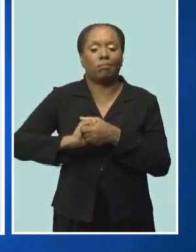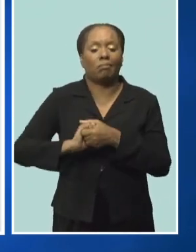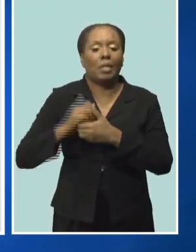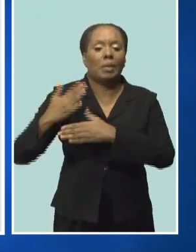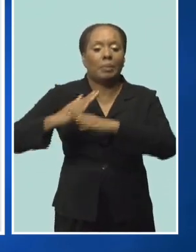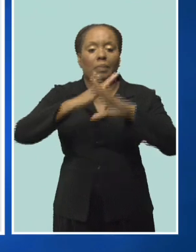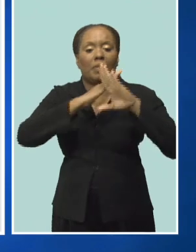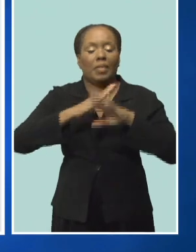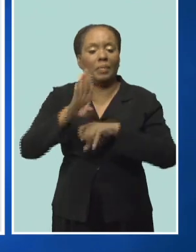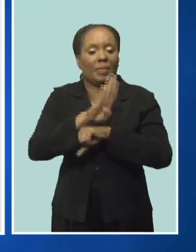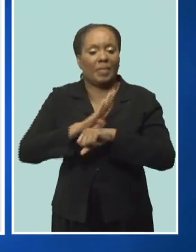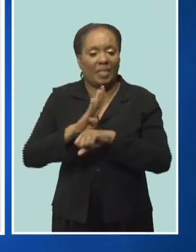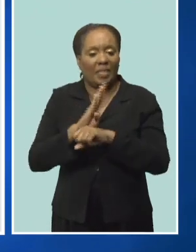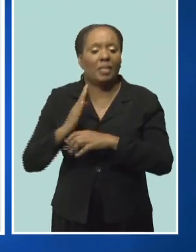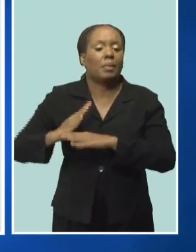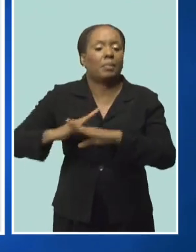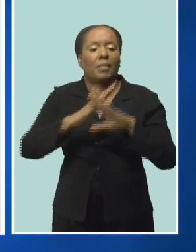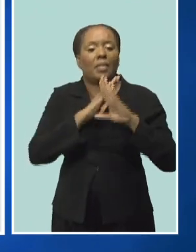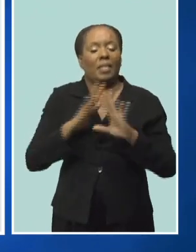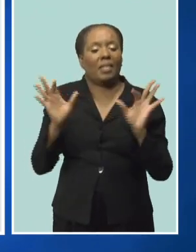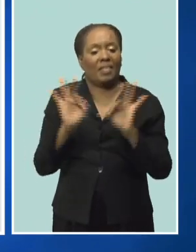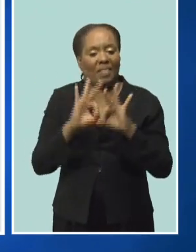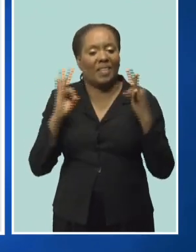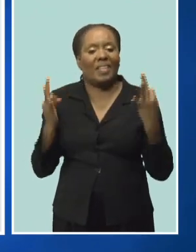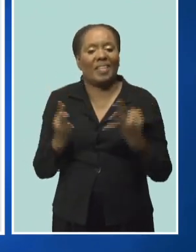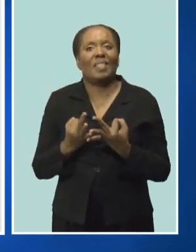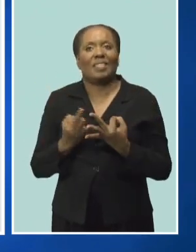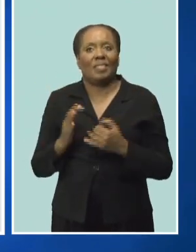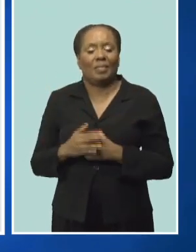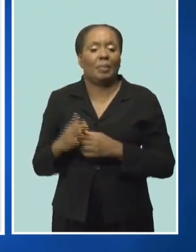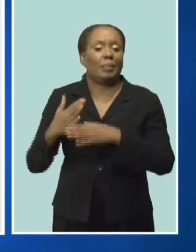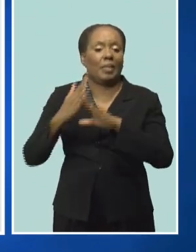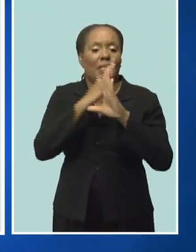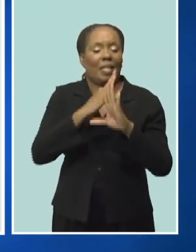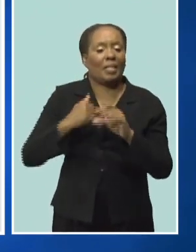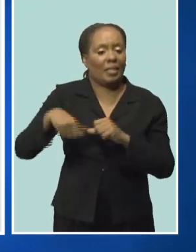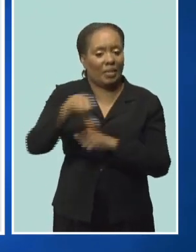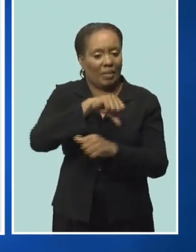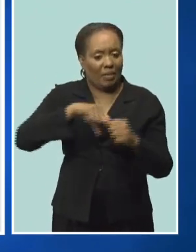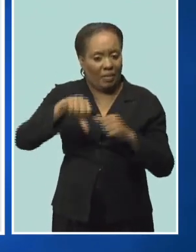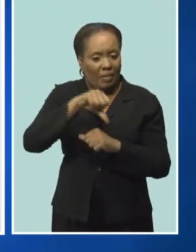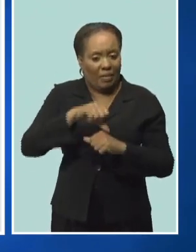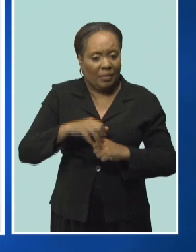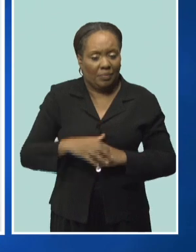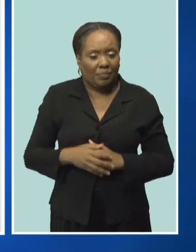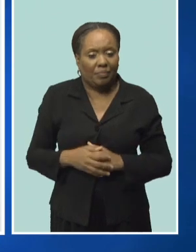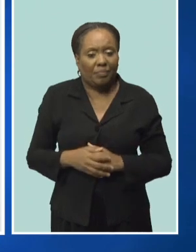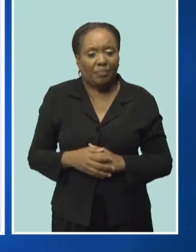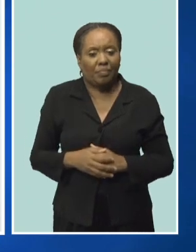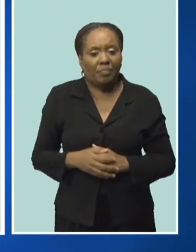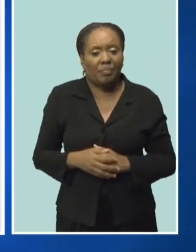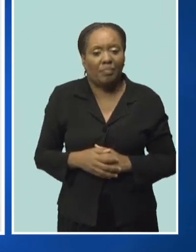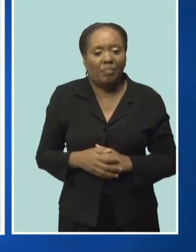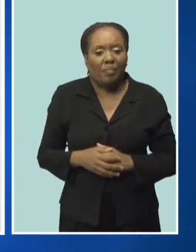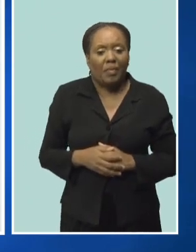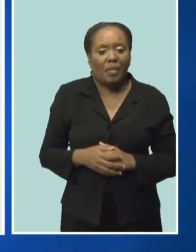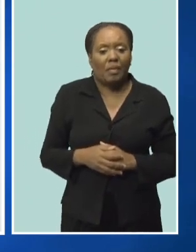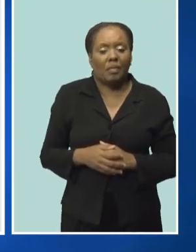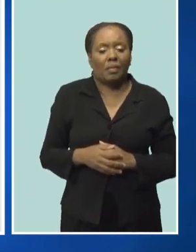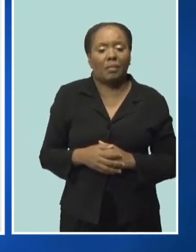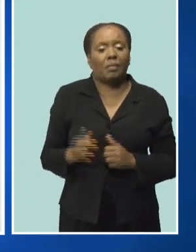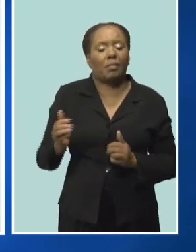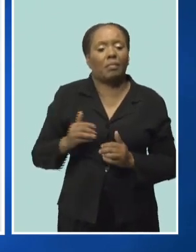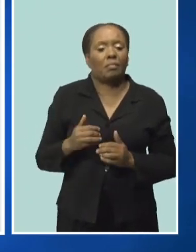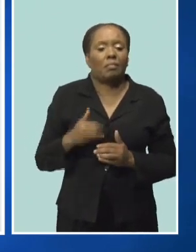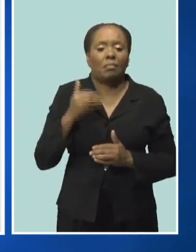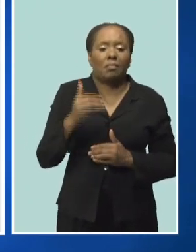protect this country, protect our vulnerable families, members, protect each other, and spend the next 24 to